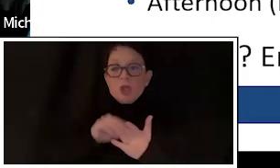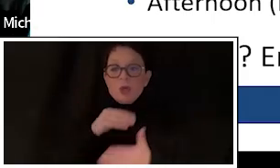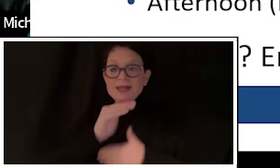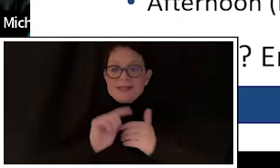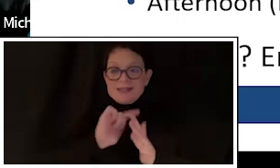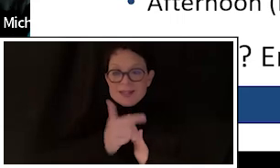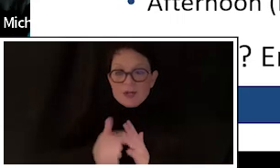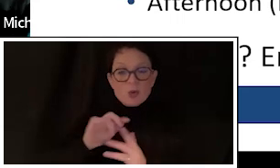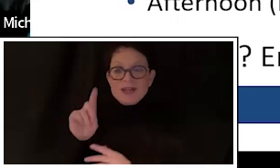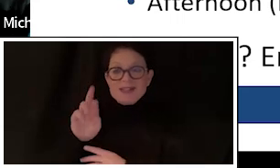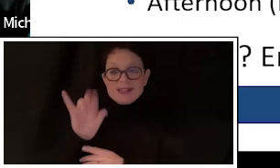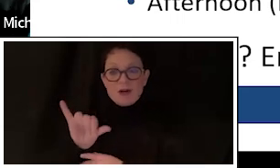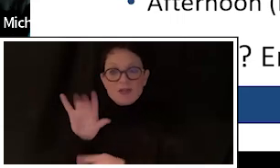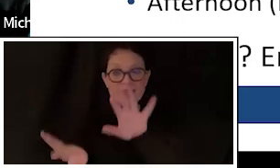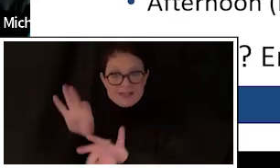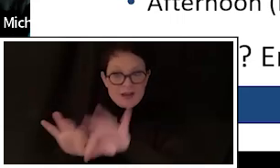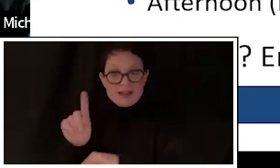and/or discovery,